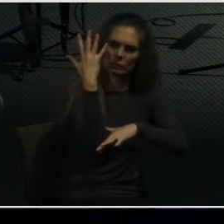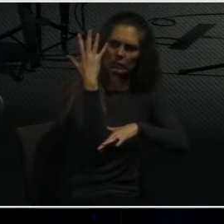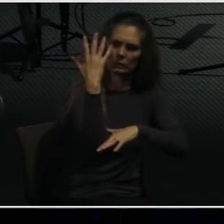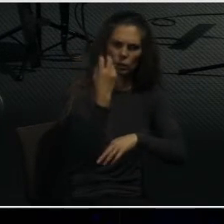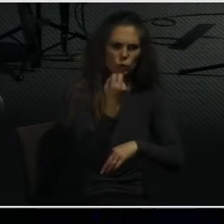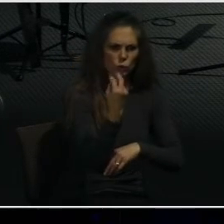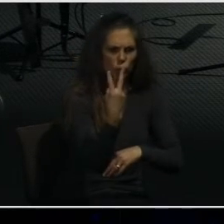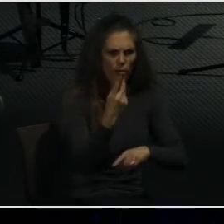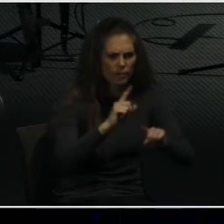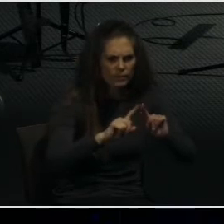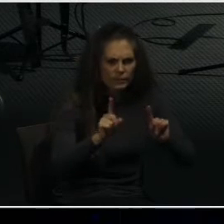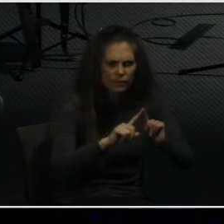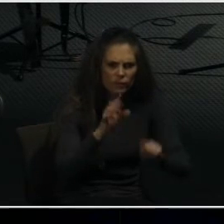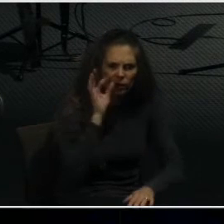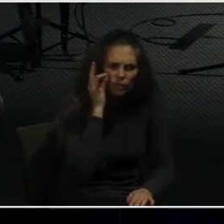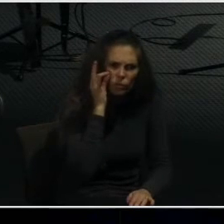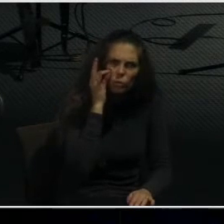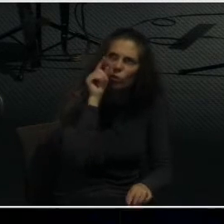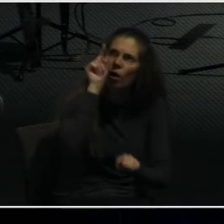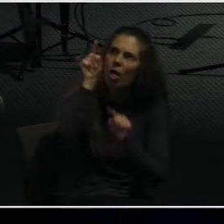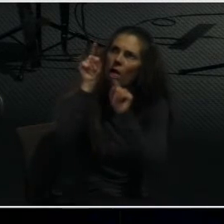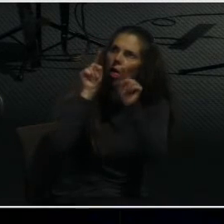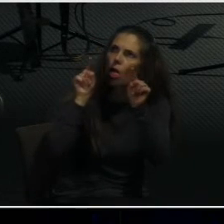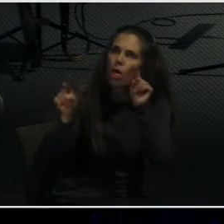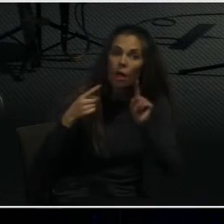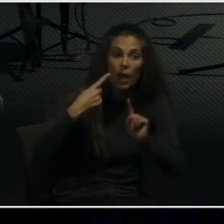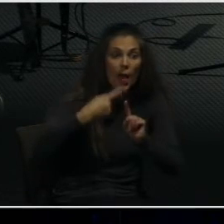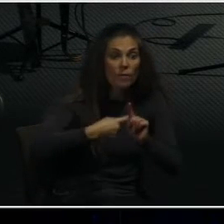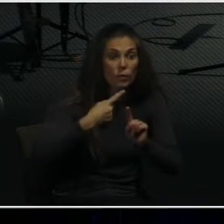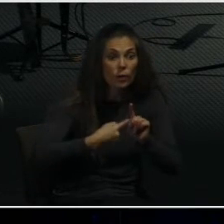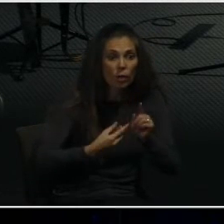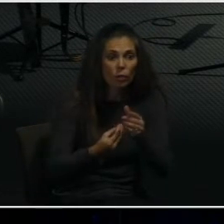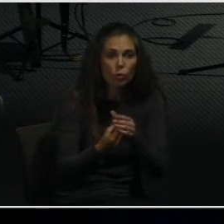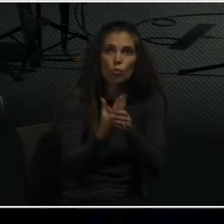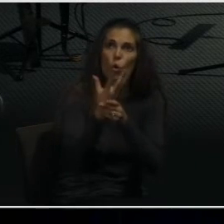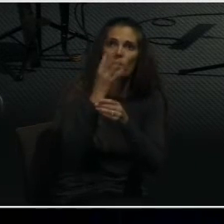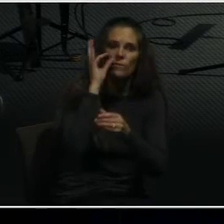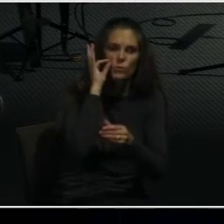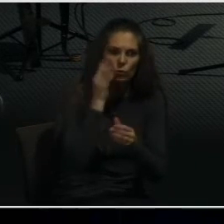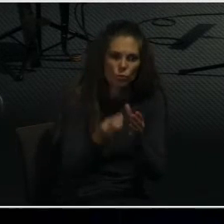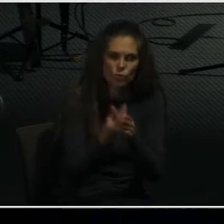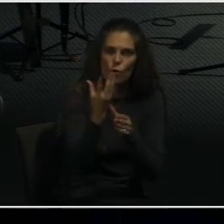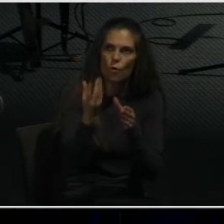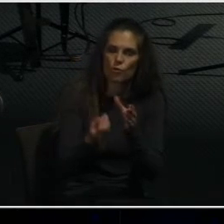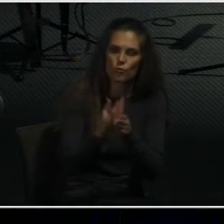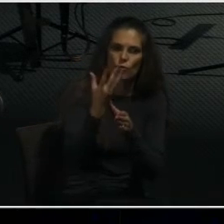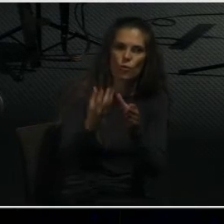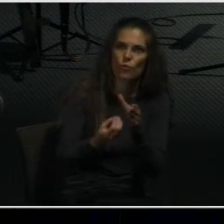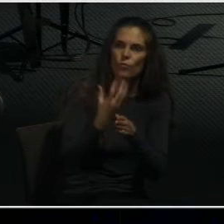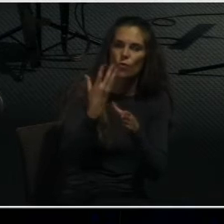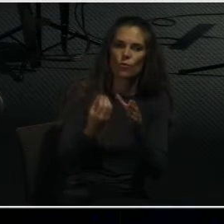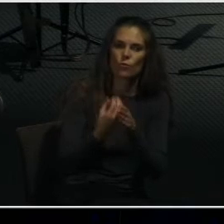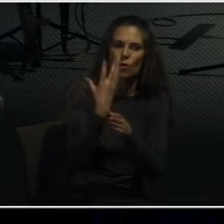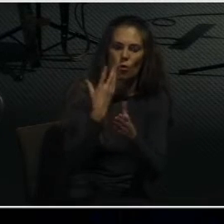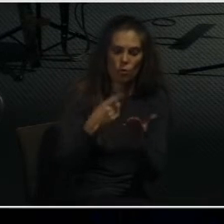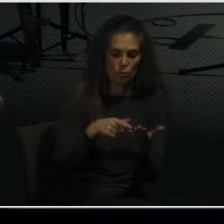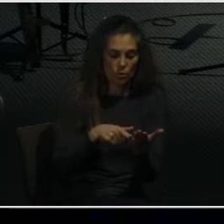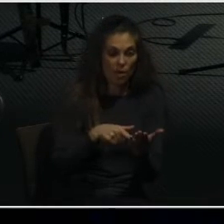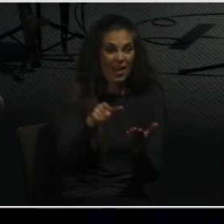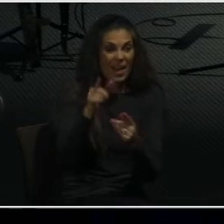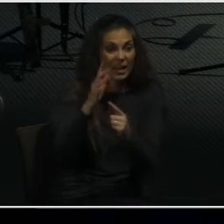its fruit each month. And the leaves of the tree were for